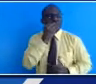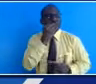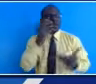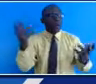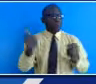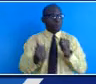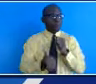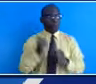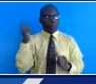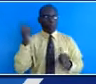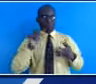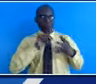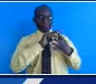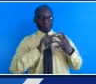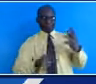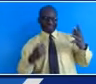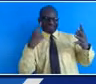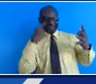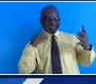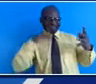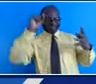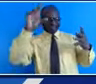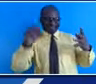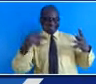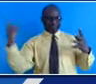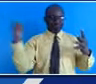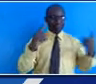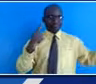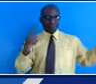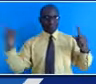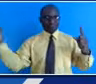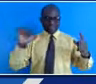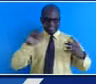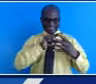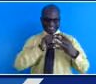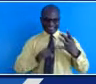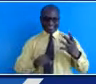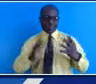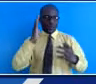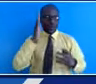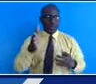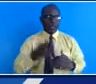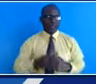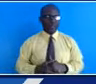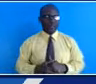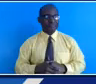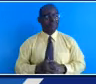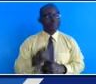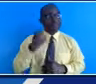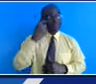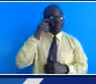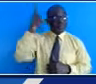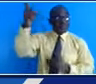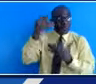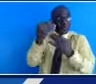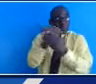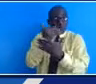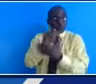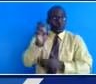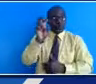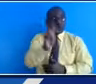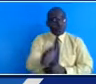tourism group that came up, that was an international tourism group that came into Westchester County, and they wanted to see some of the sites along the